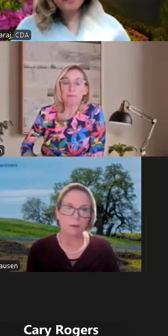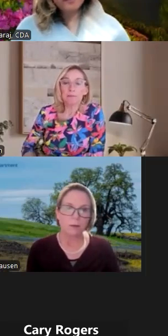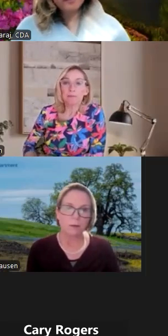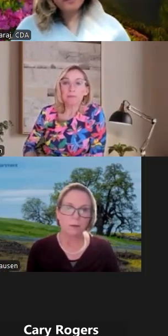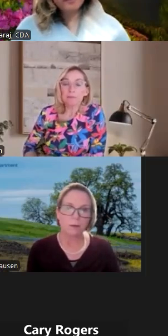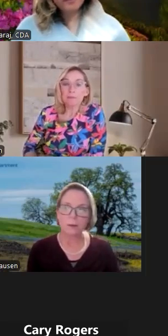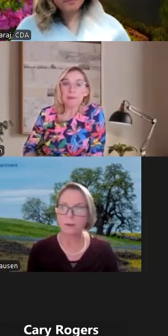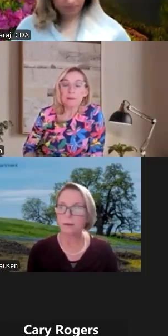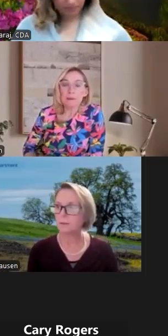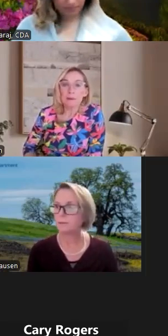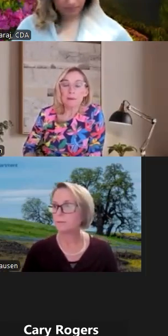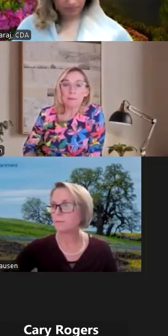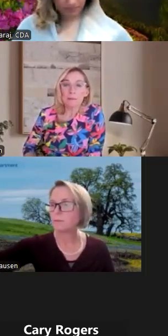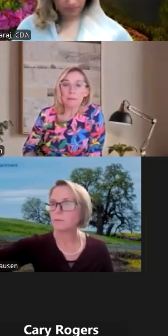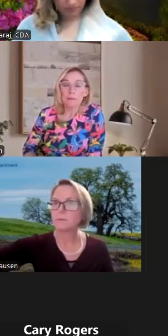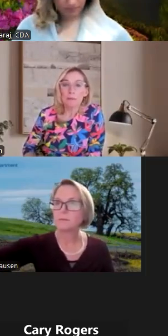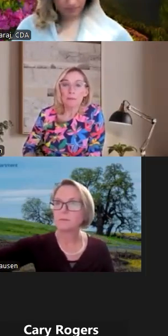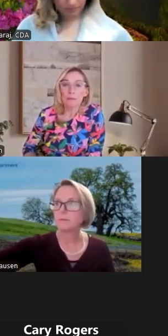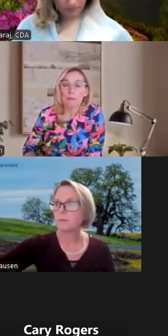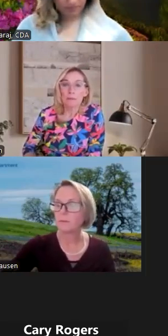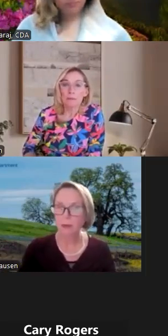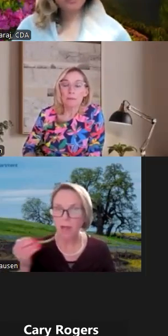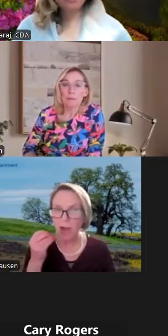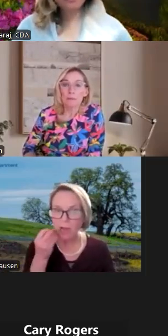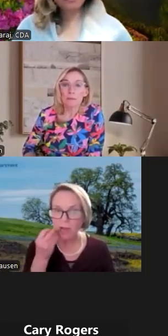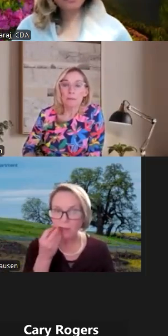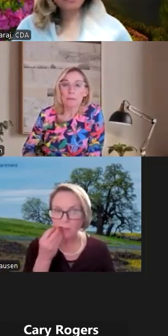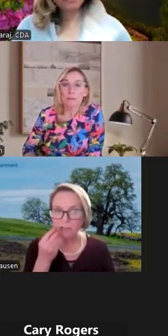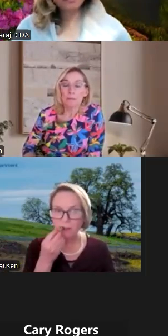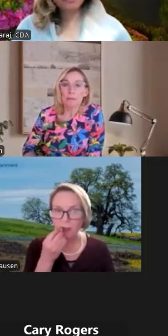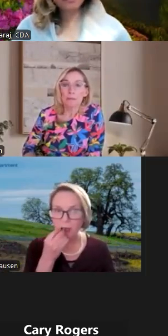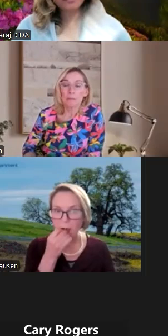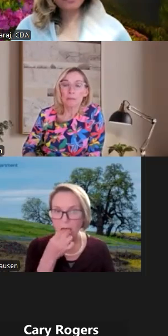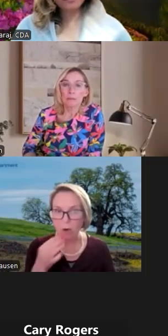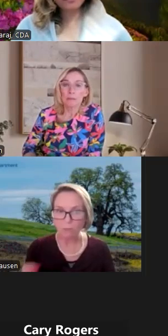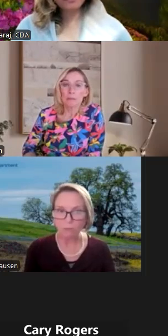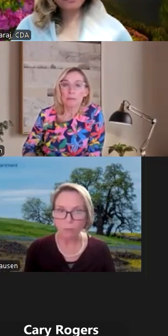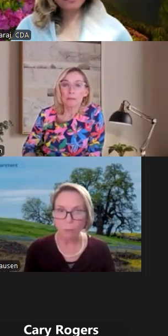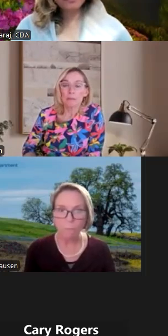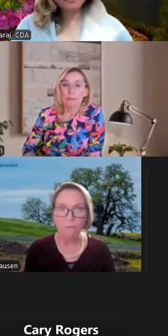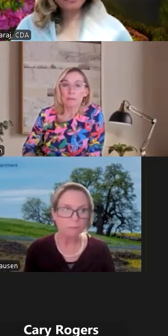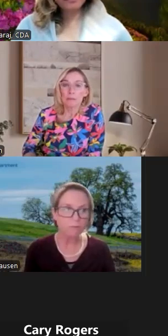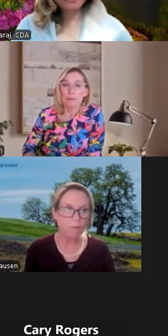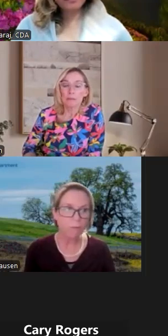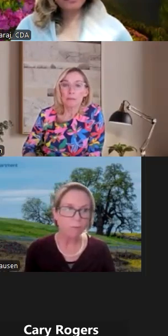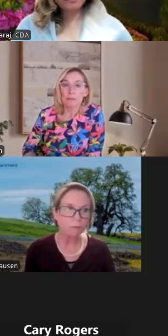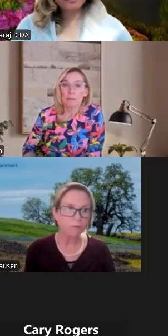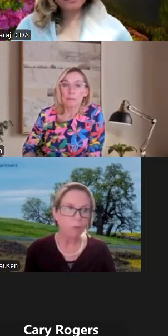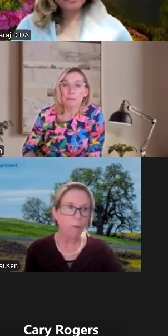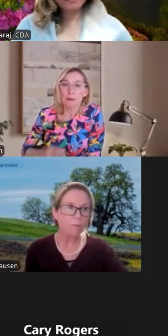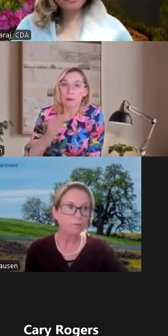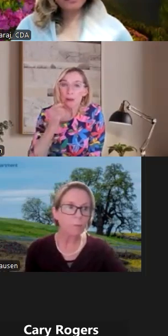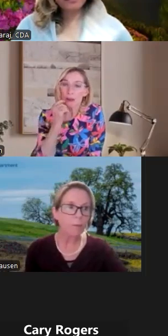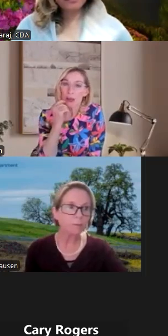But I'll tell you that the acting secretary, Mary Lazar, said the mission and the work continues. She has a